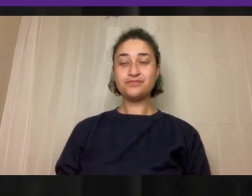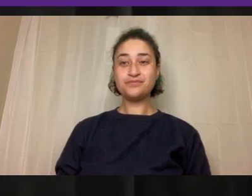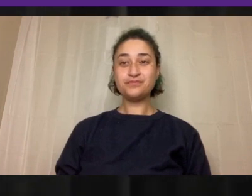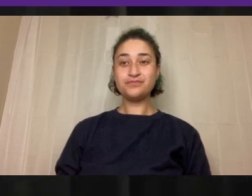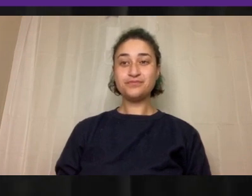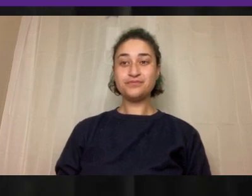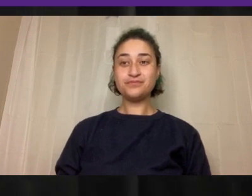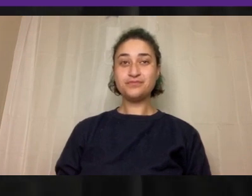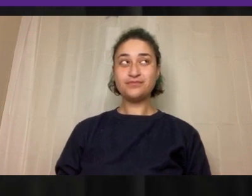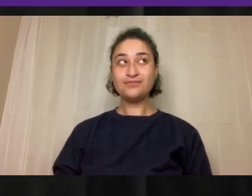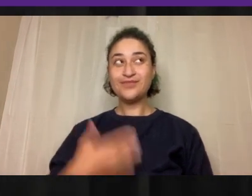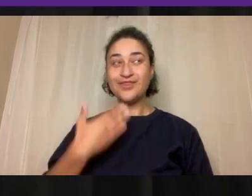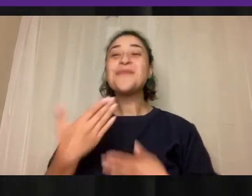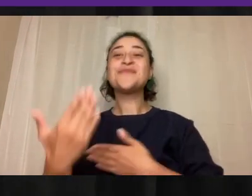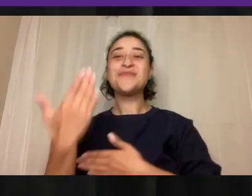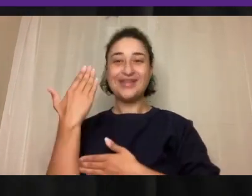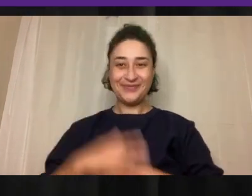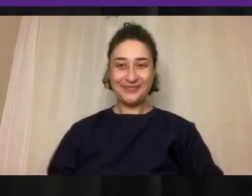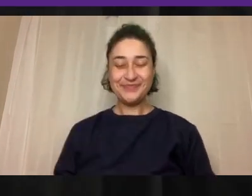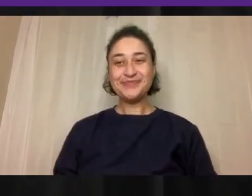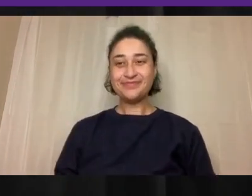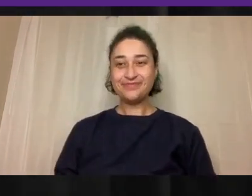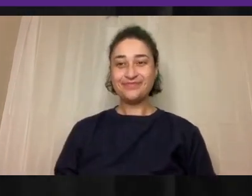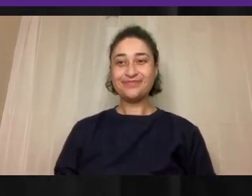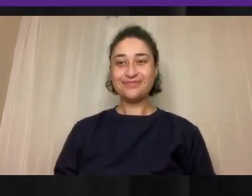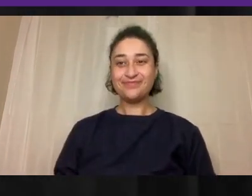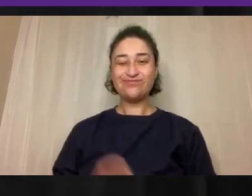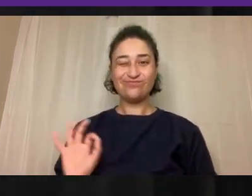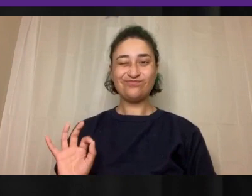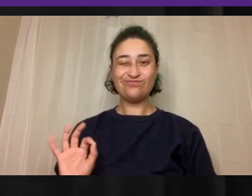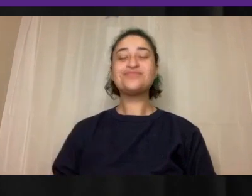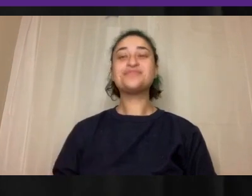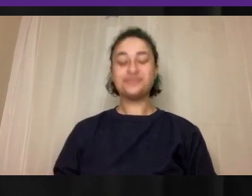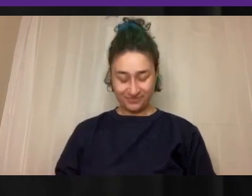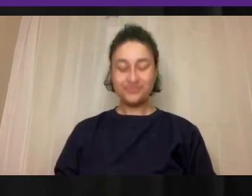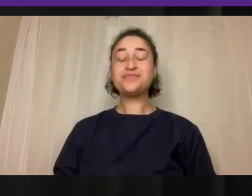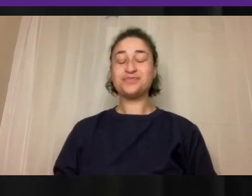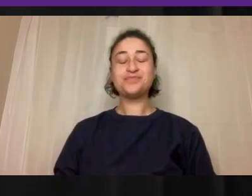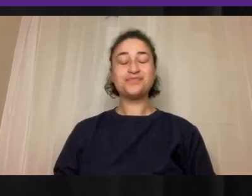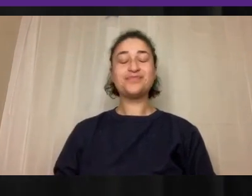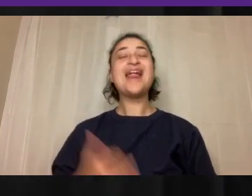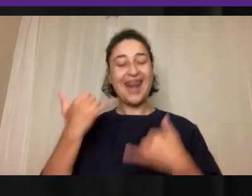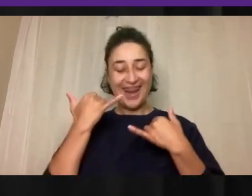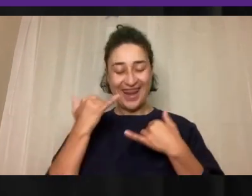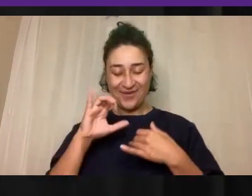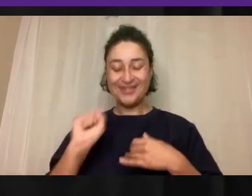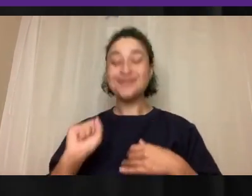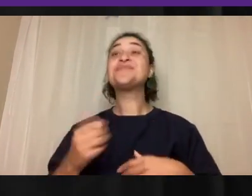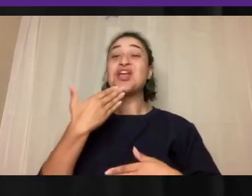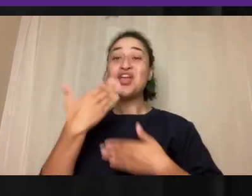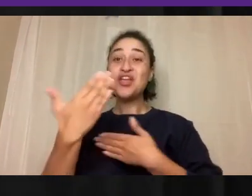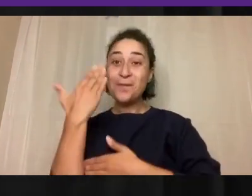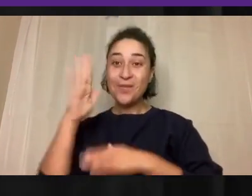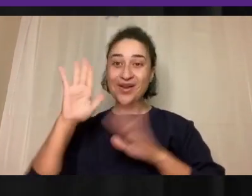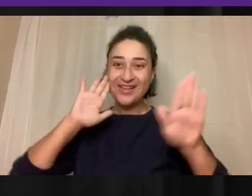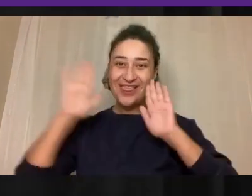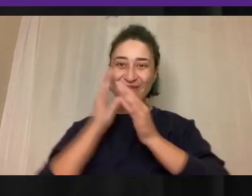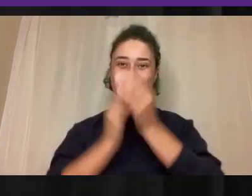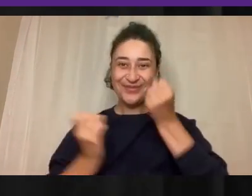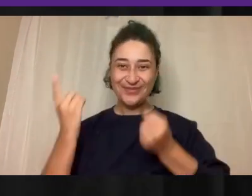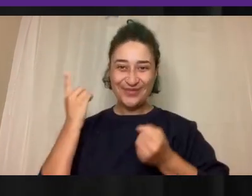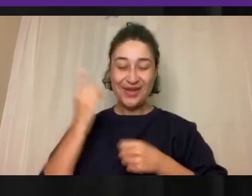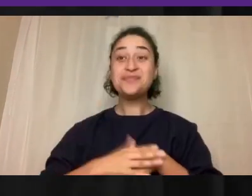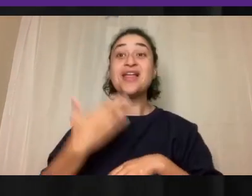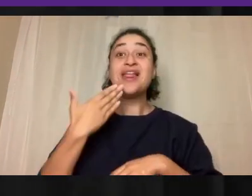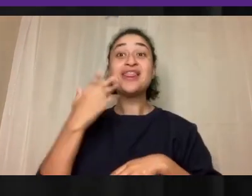Good morning. Is it on? Great. Yes, yeah, now it is. Good morning and hello, everyone. And thank you for tuning